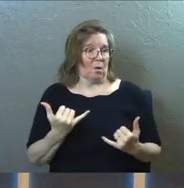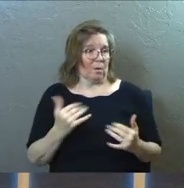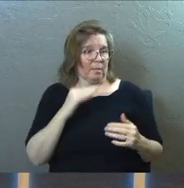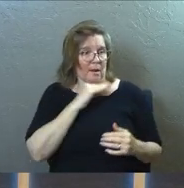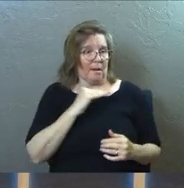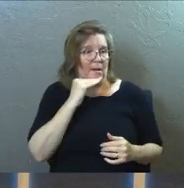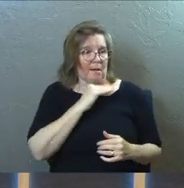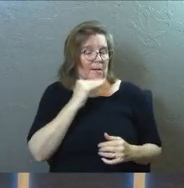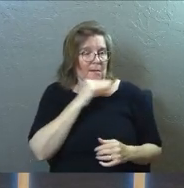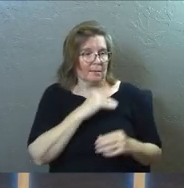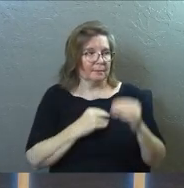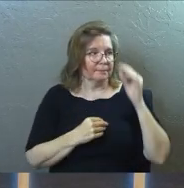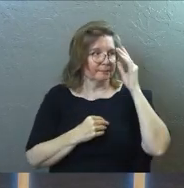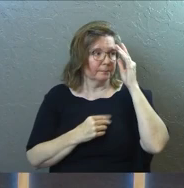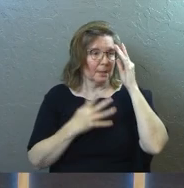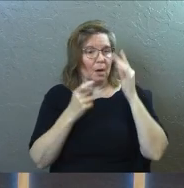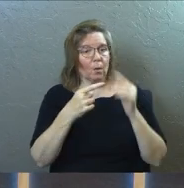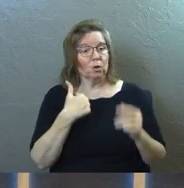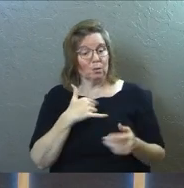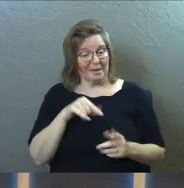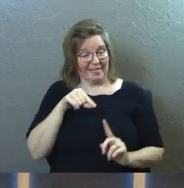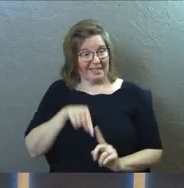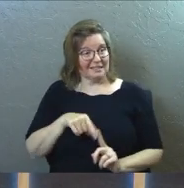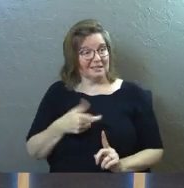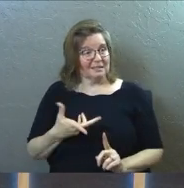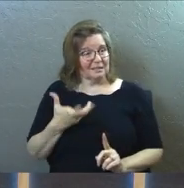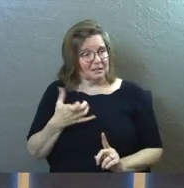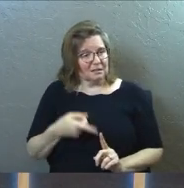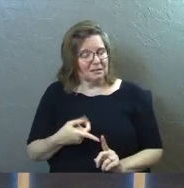now. I want you to be this.